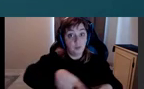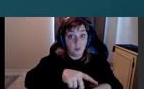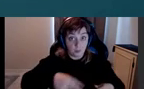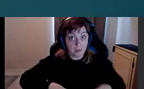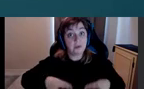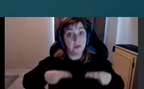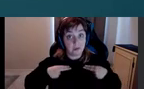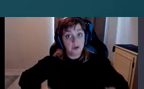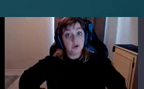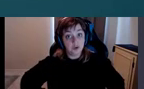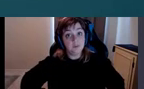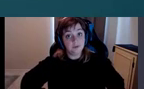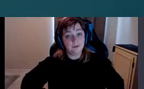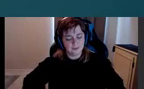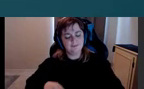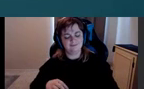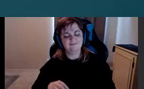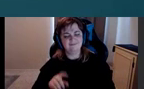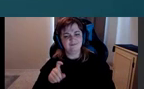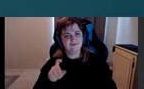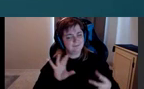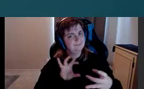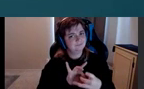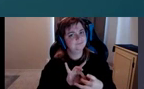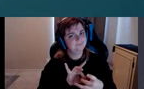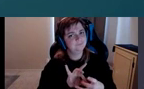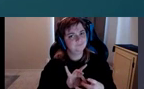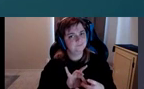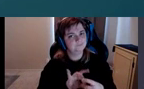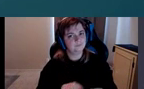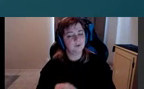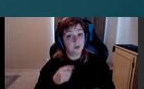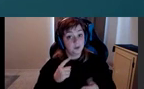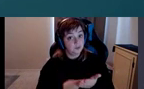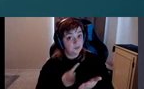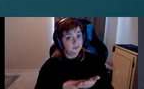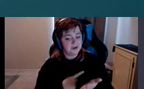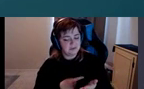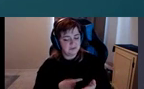other more often than we should.